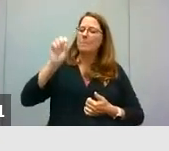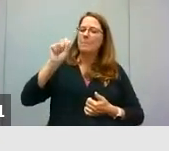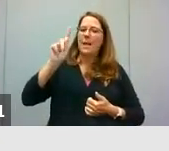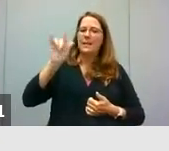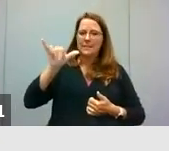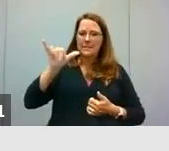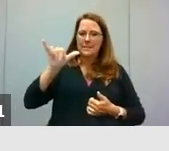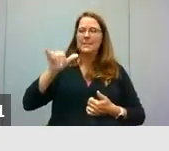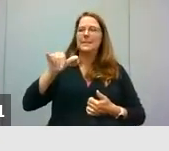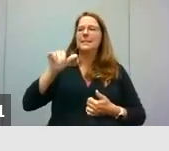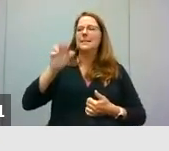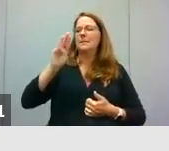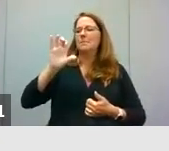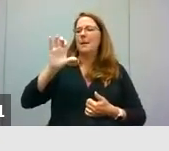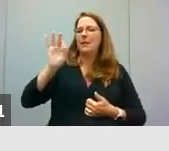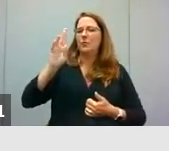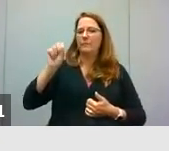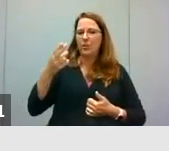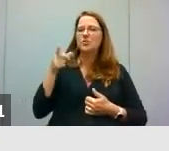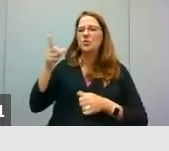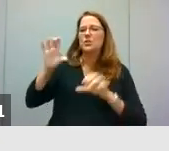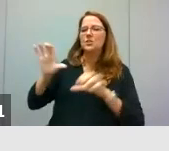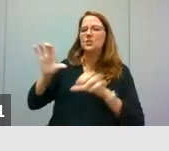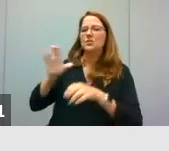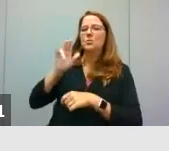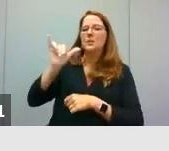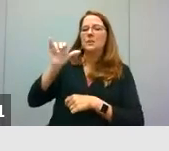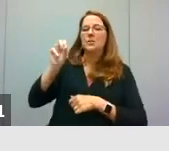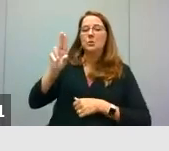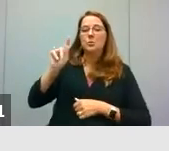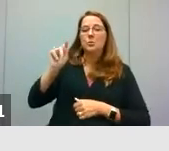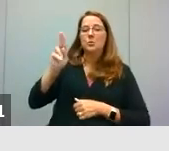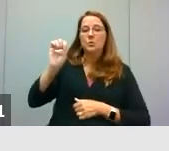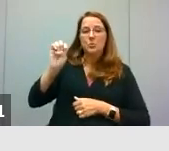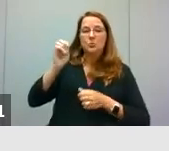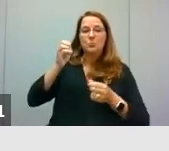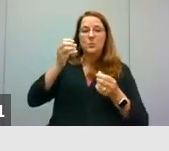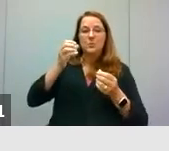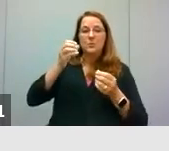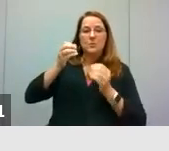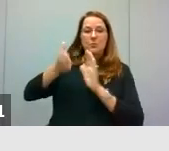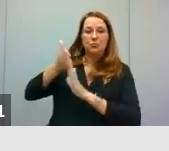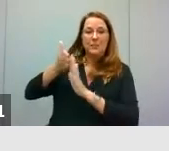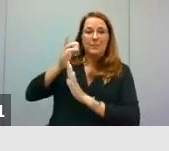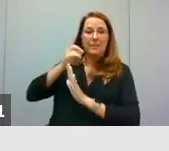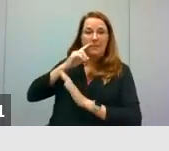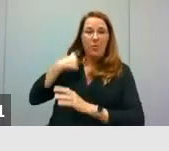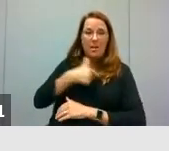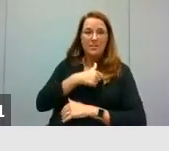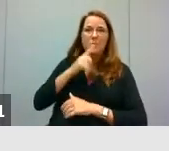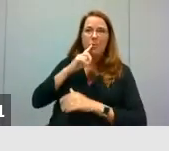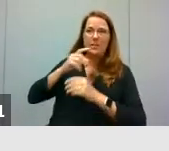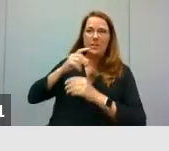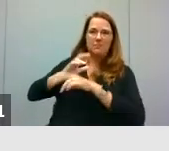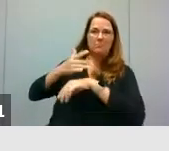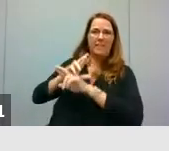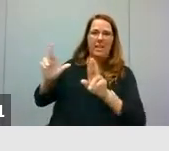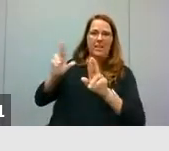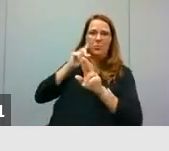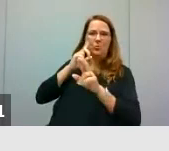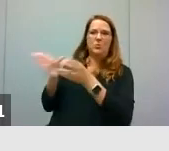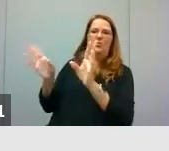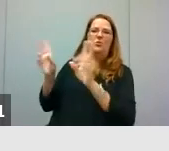Betsy McElfresh. She's actually doing our YouTube streaming for us so that we can have this available to the public